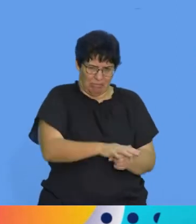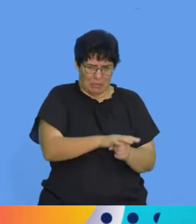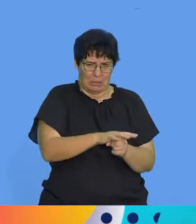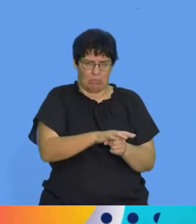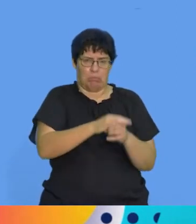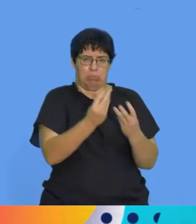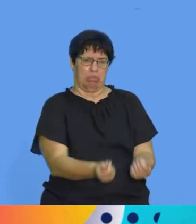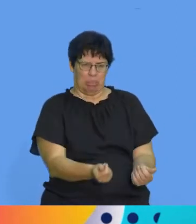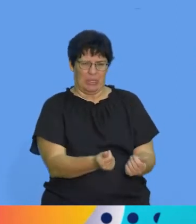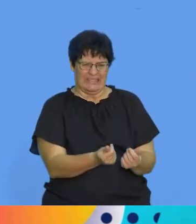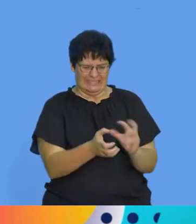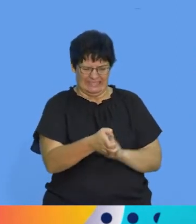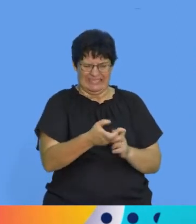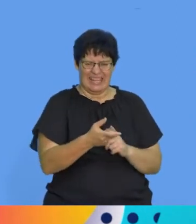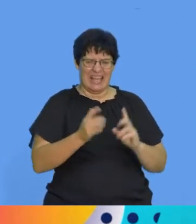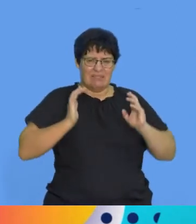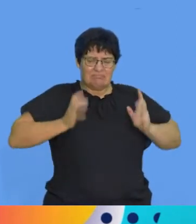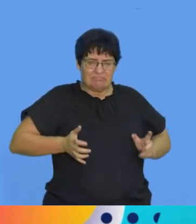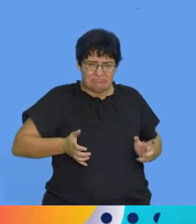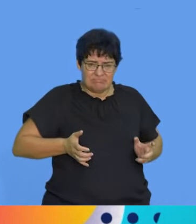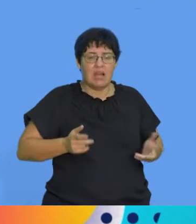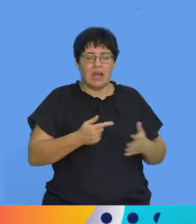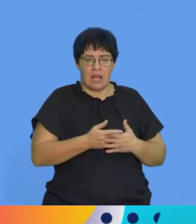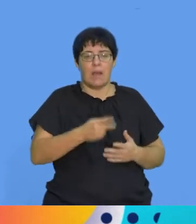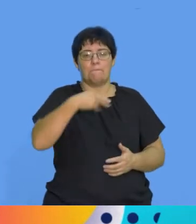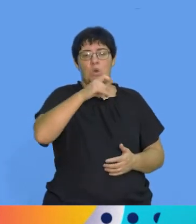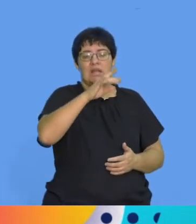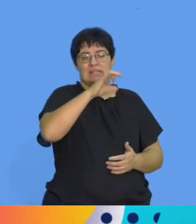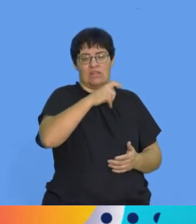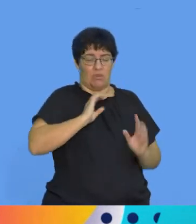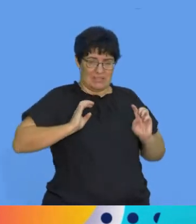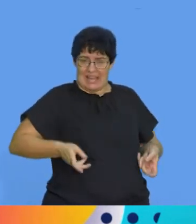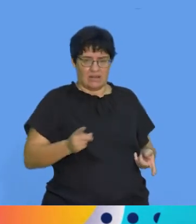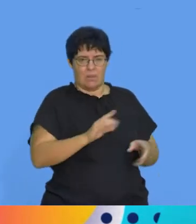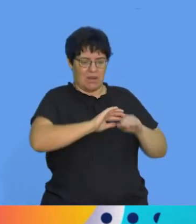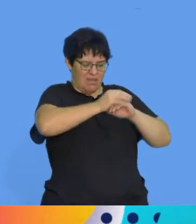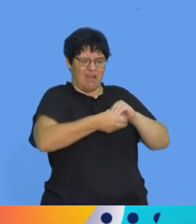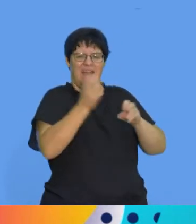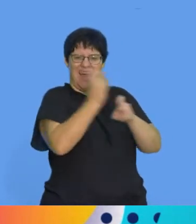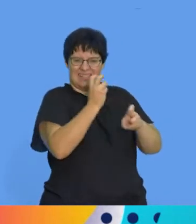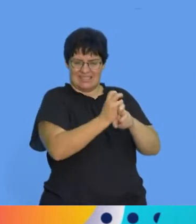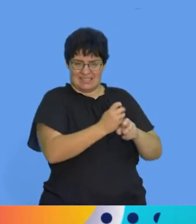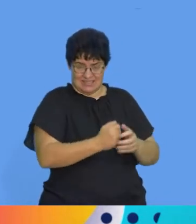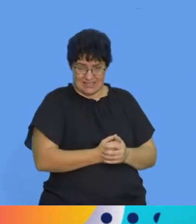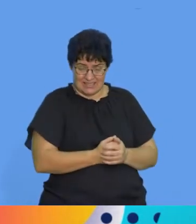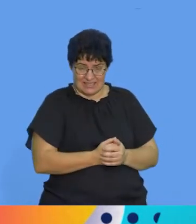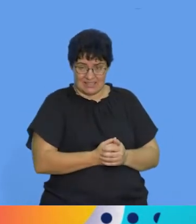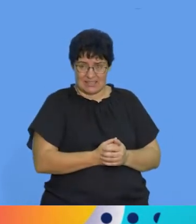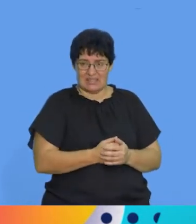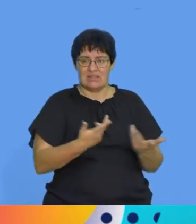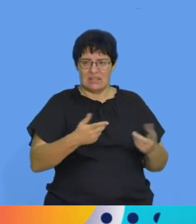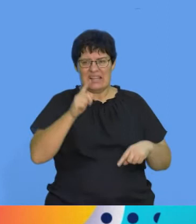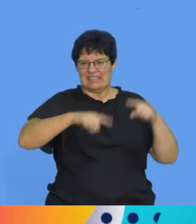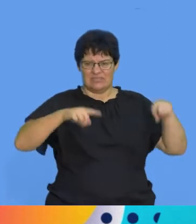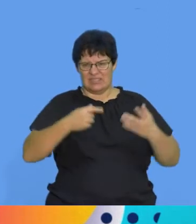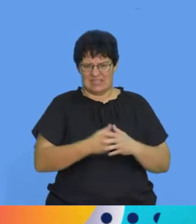a gocha and it goes crunch? All right, that outer skeleton is also a polysaccharide, and that is called chitin or